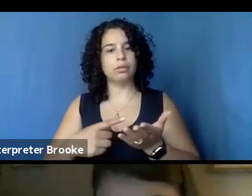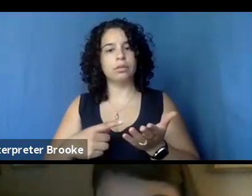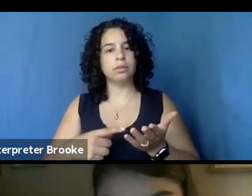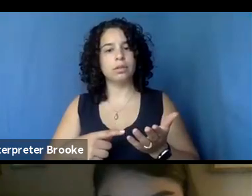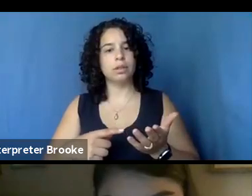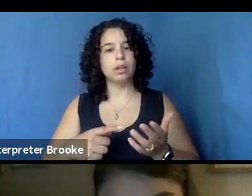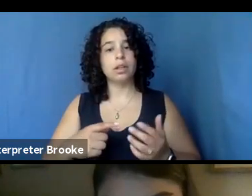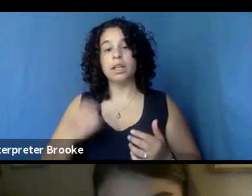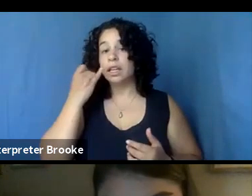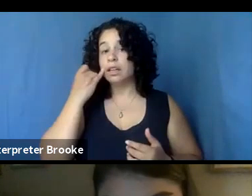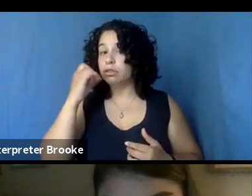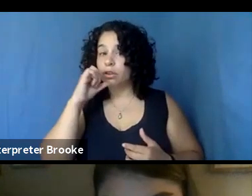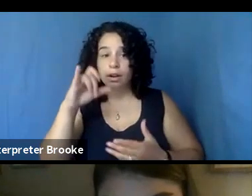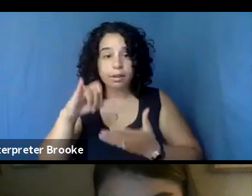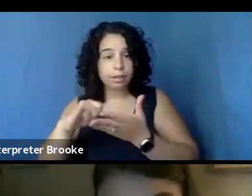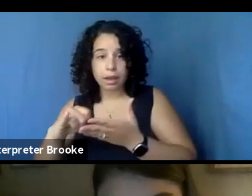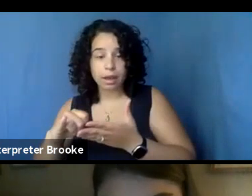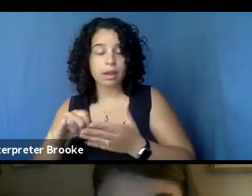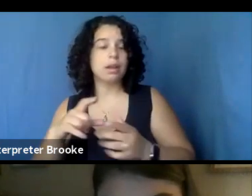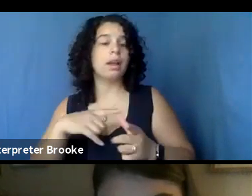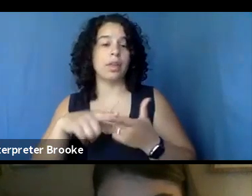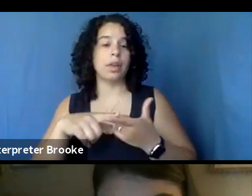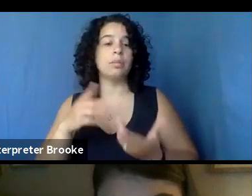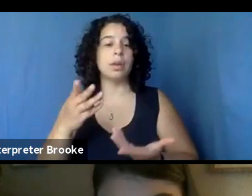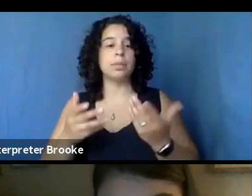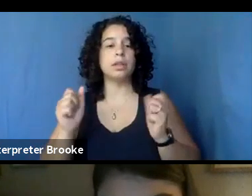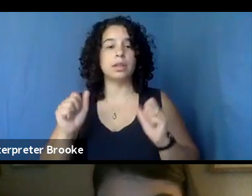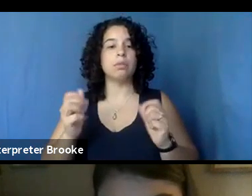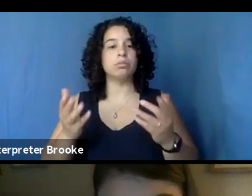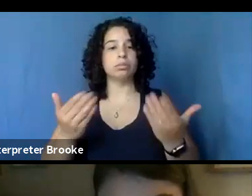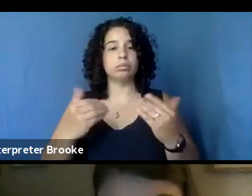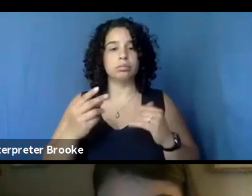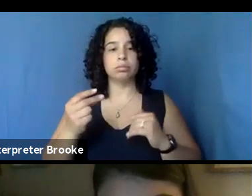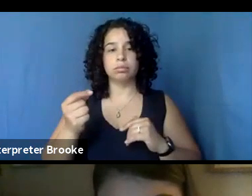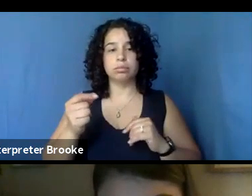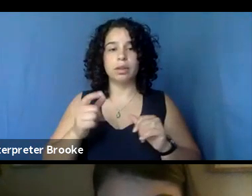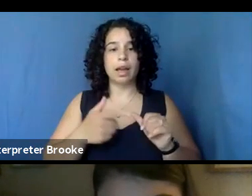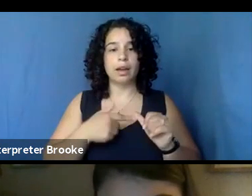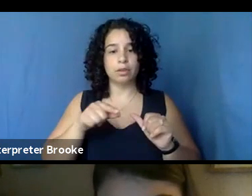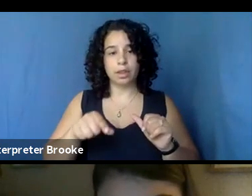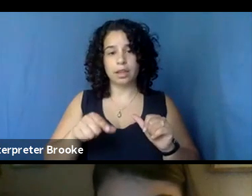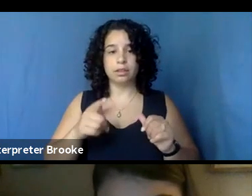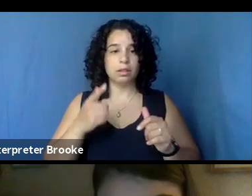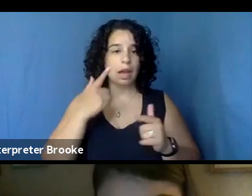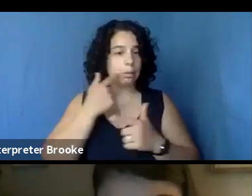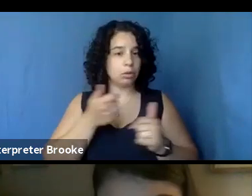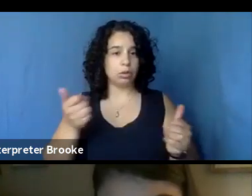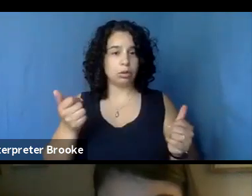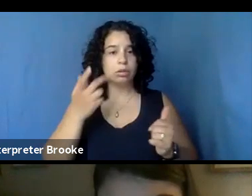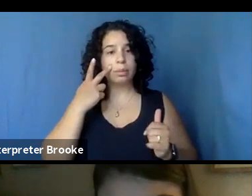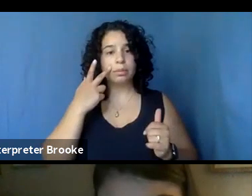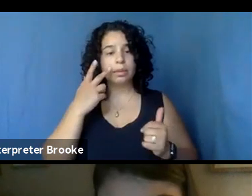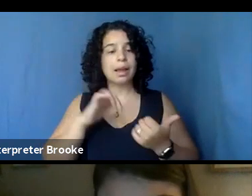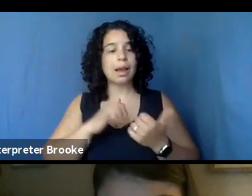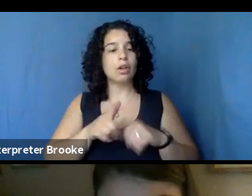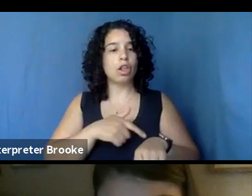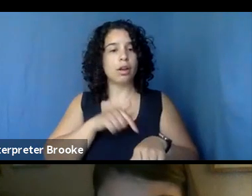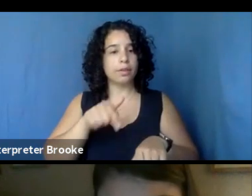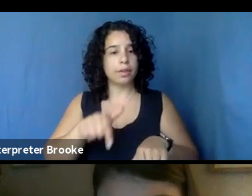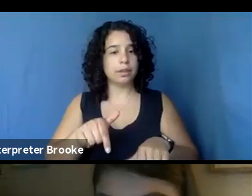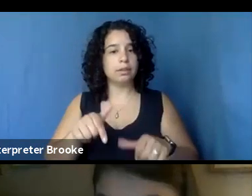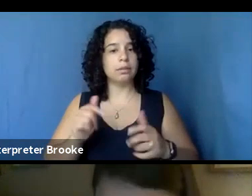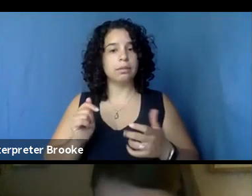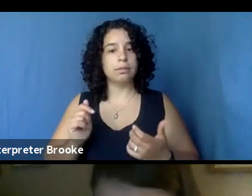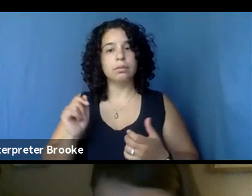if not, then maybe we can move immediately after the sharing. It depends how long this will take, I think.